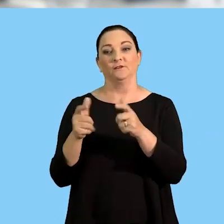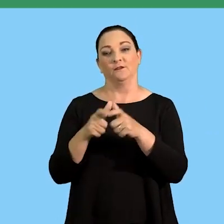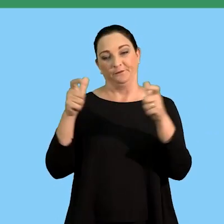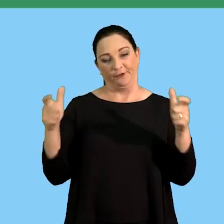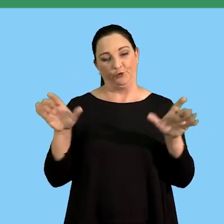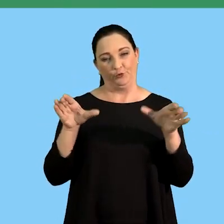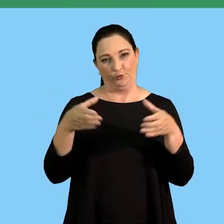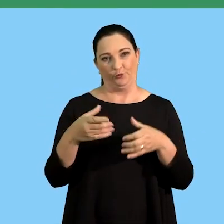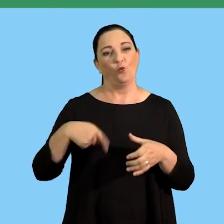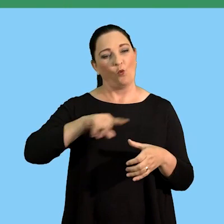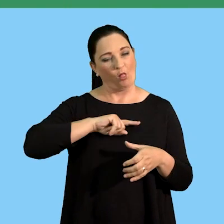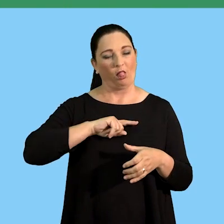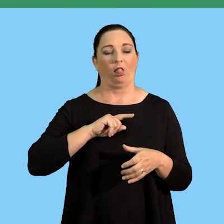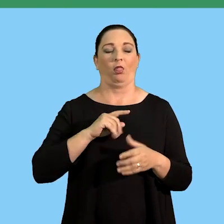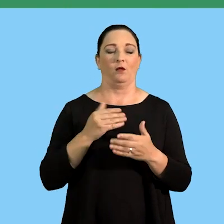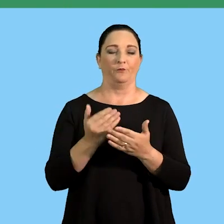large.